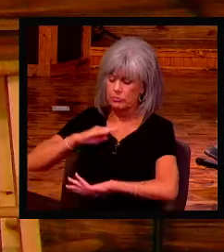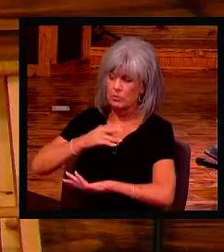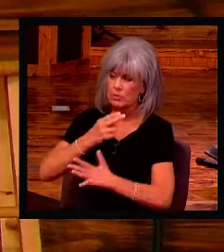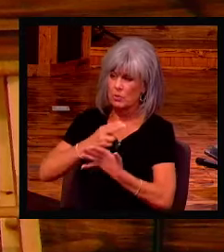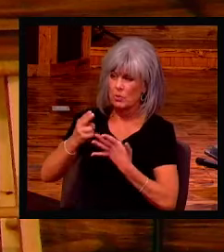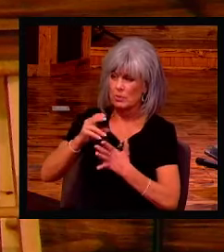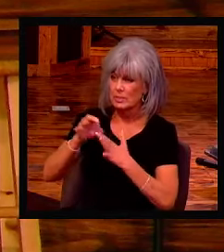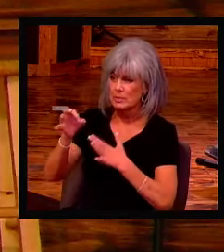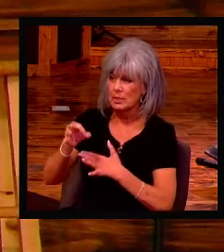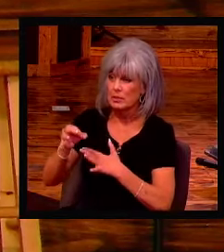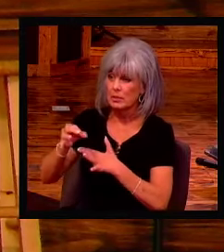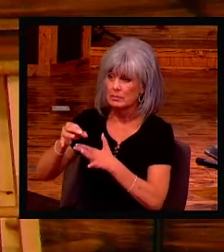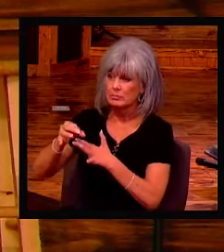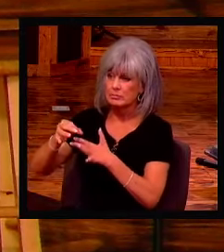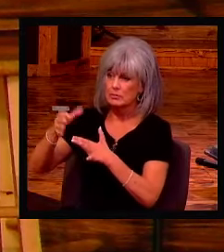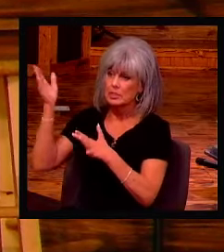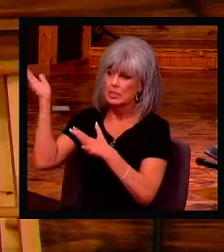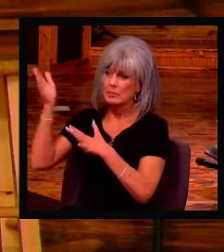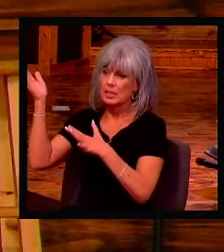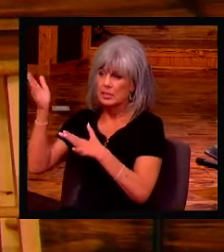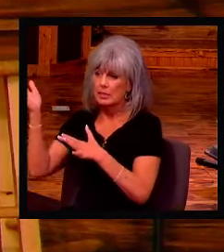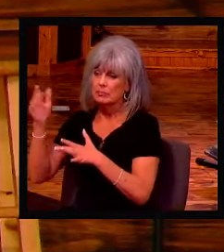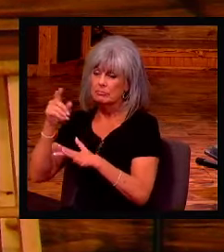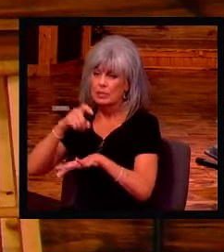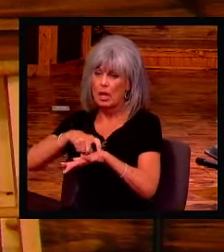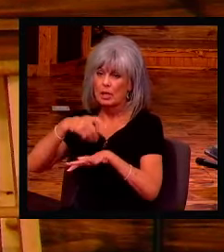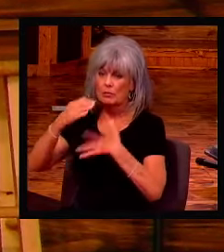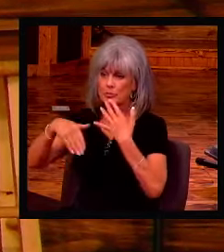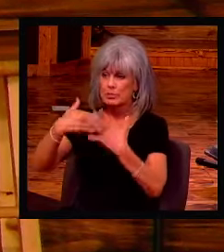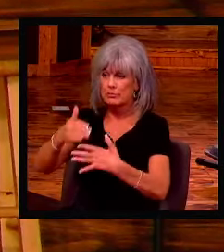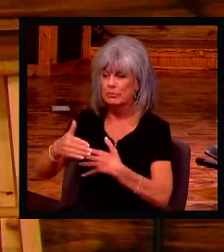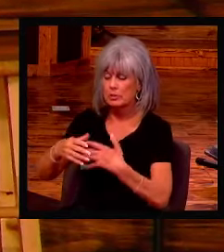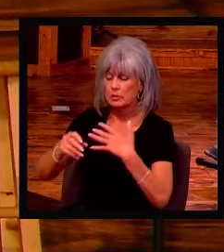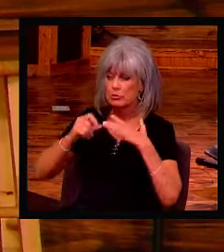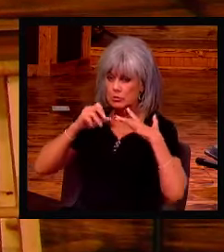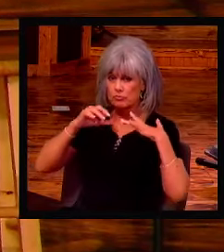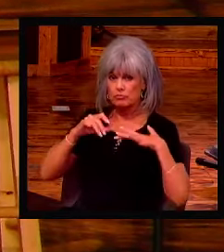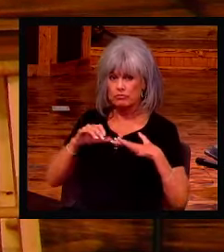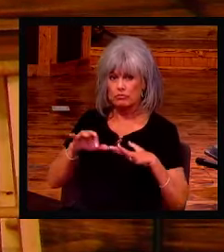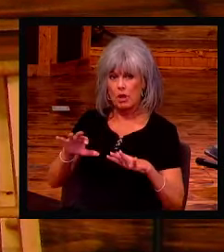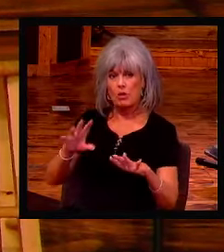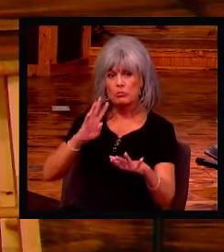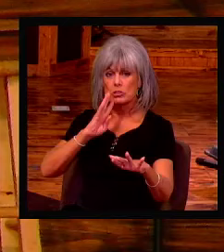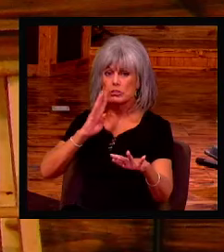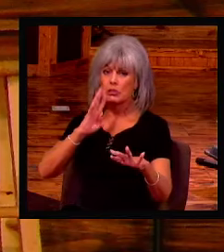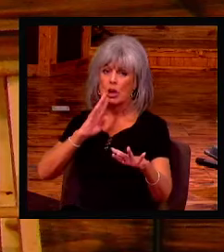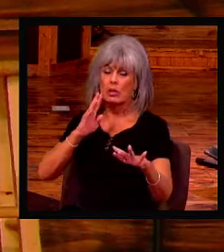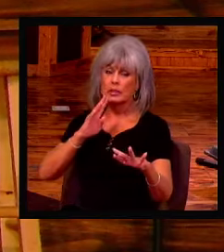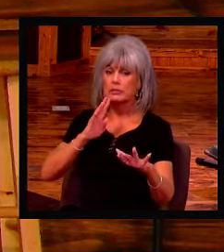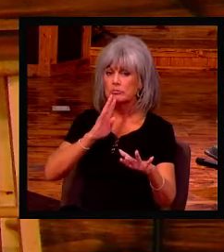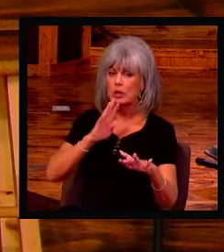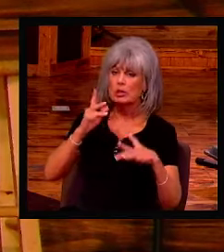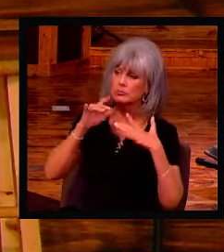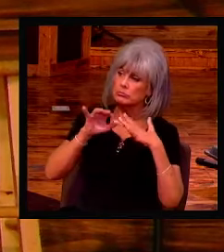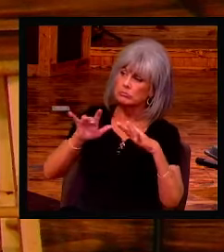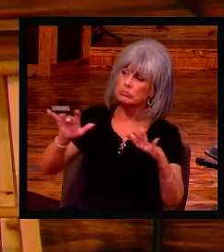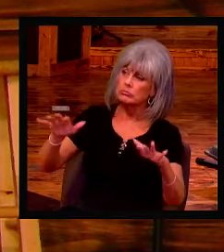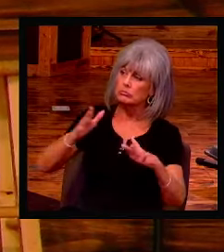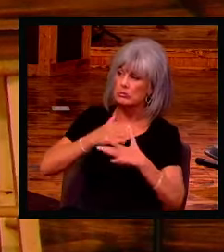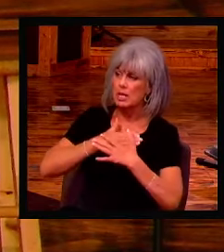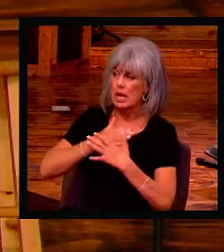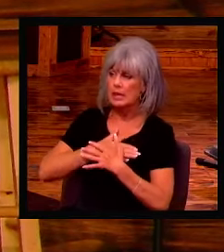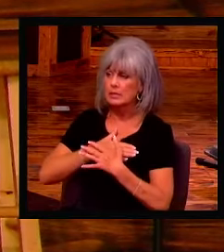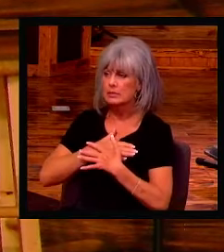speaking engagements. And just may it flow as if she always imagines she's just on the front porch talking and she's very relaxed. Lord, we